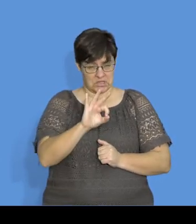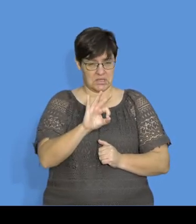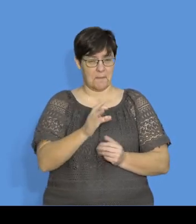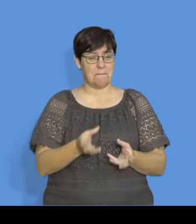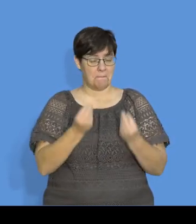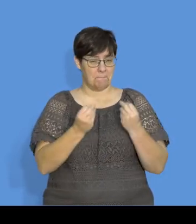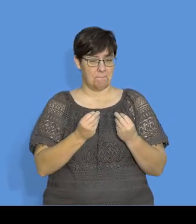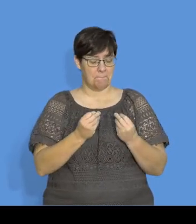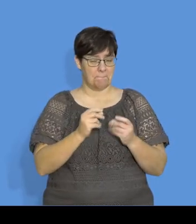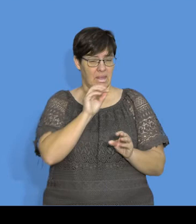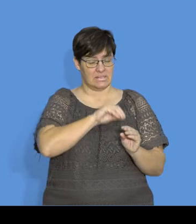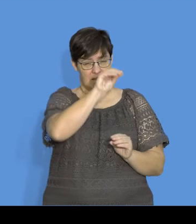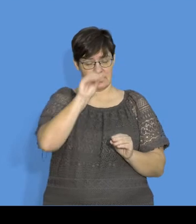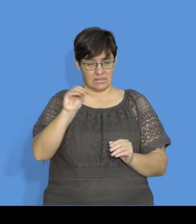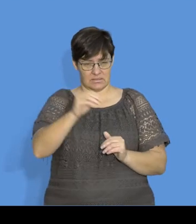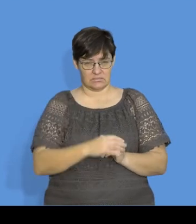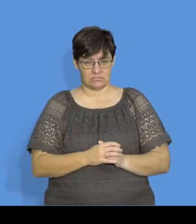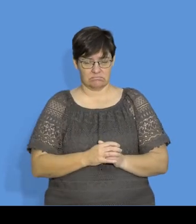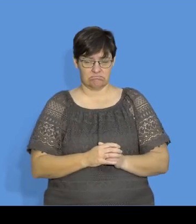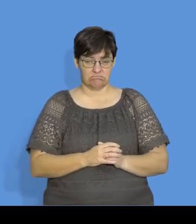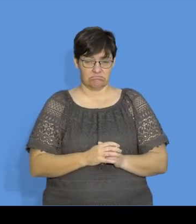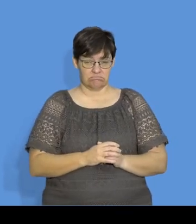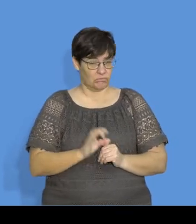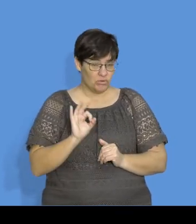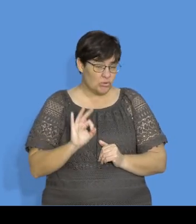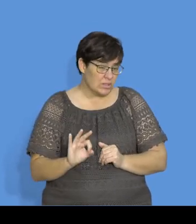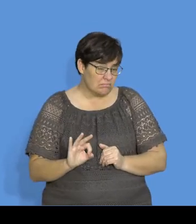now on our scatter plot. With 3 points,